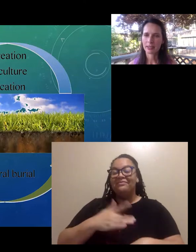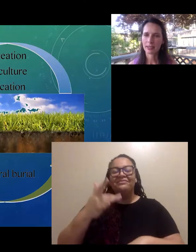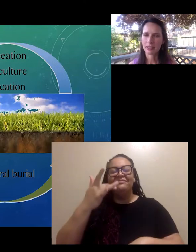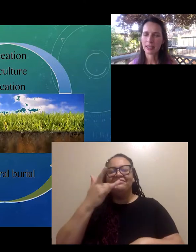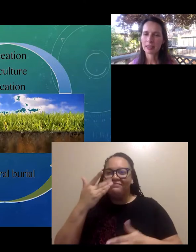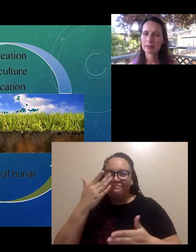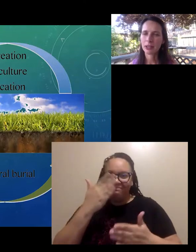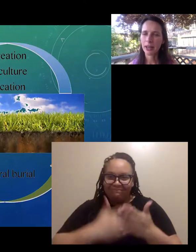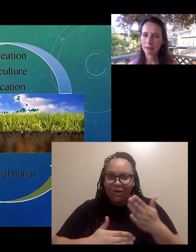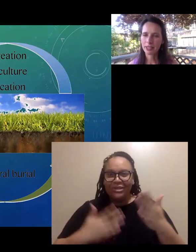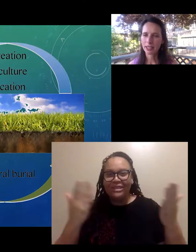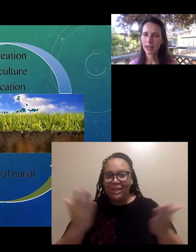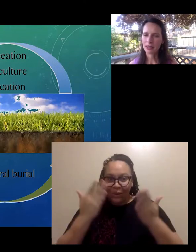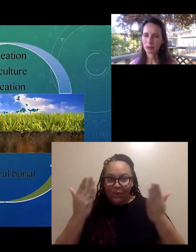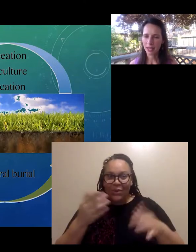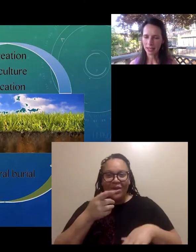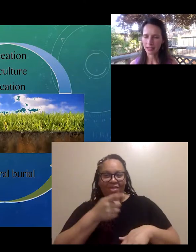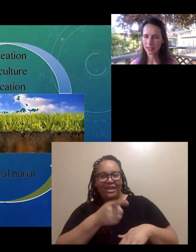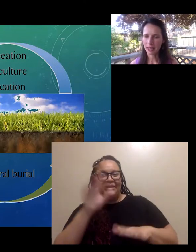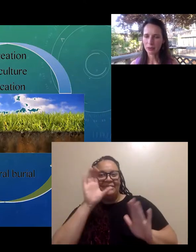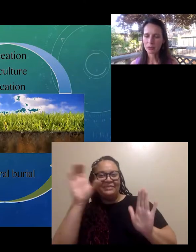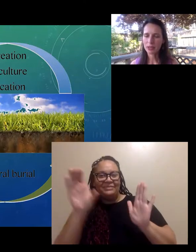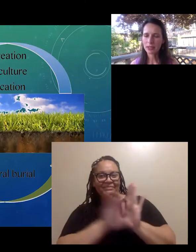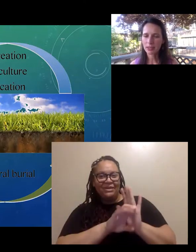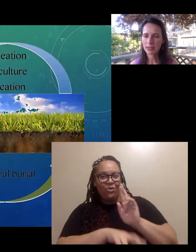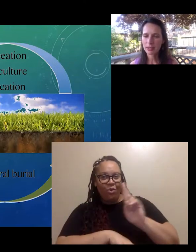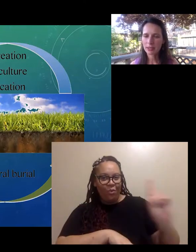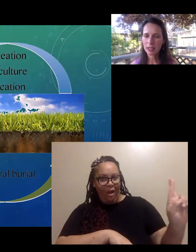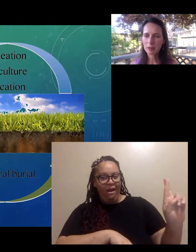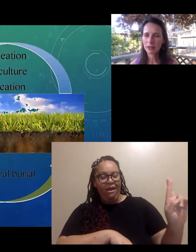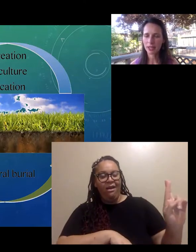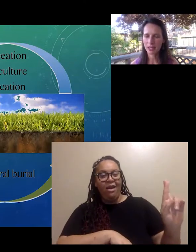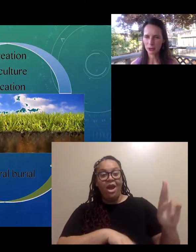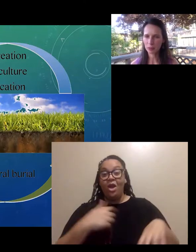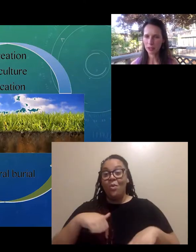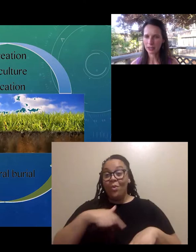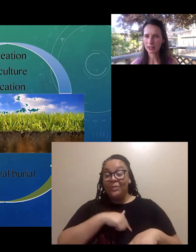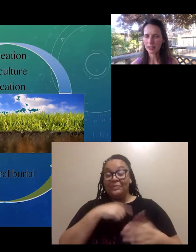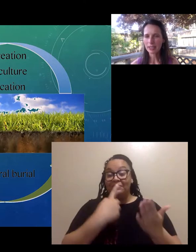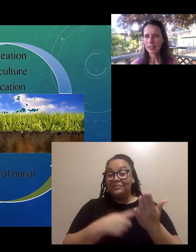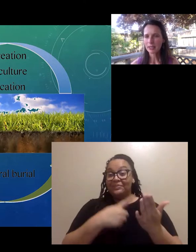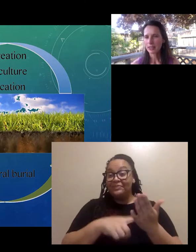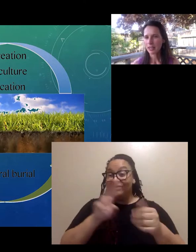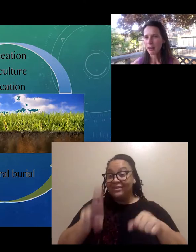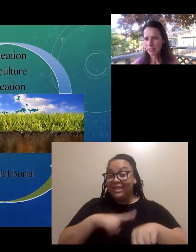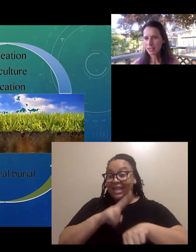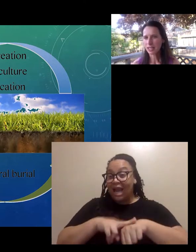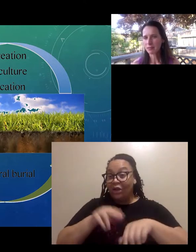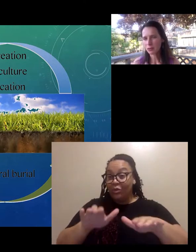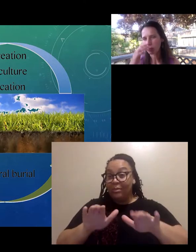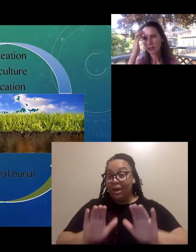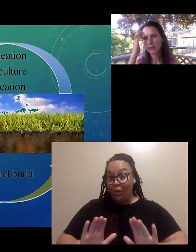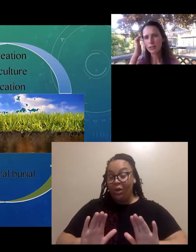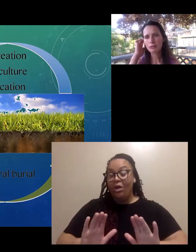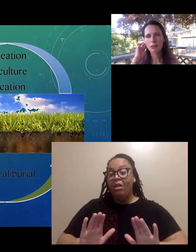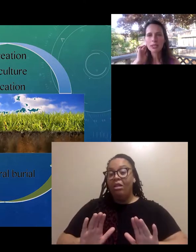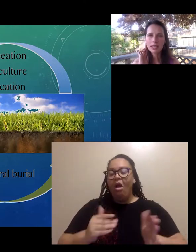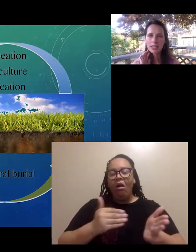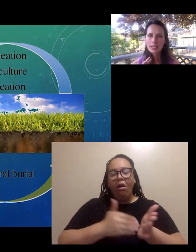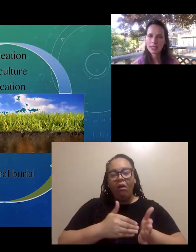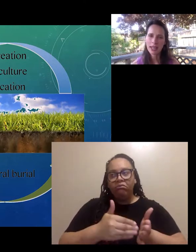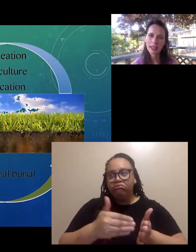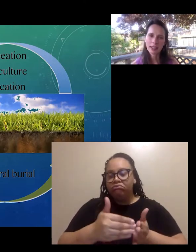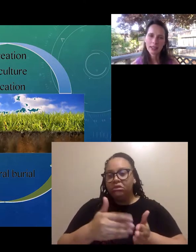this graphic on the right hand side, when we talk about natural burial, oftentimes, we're also